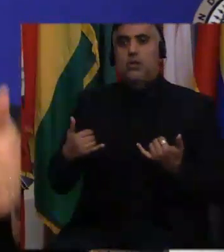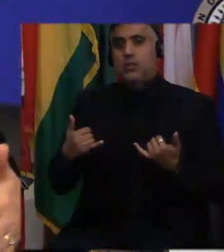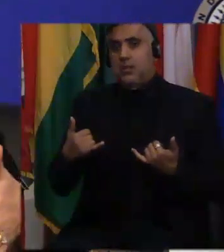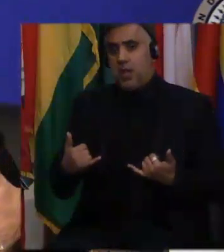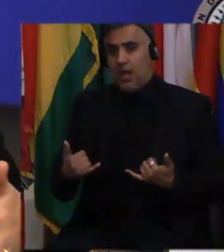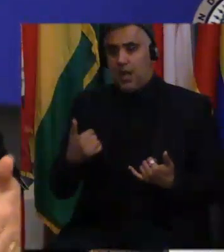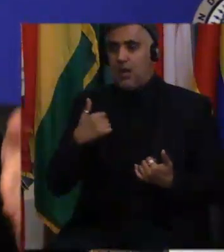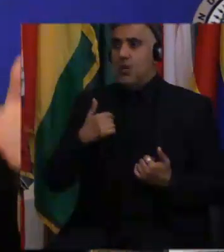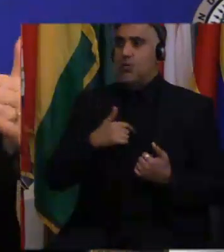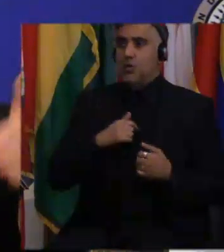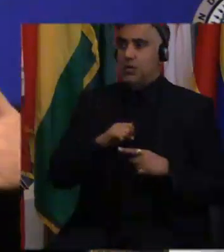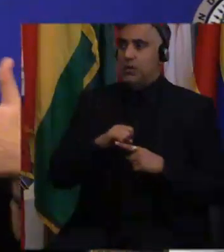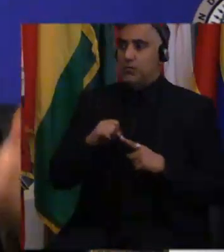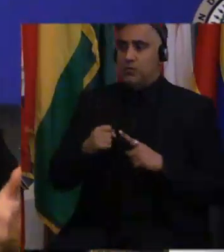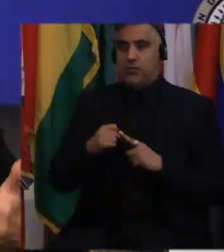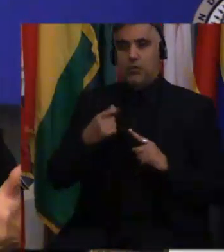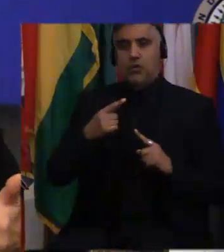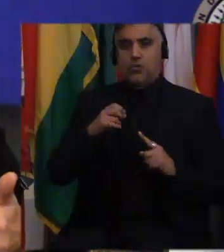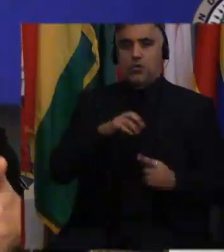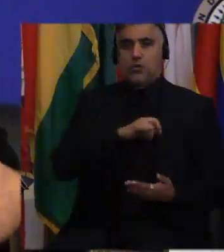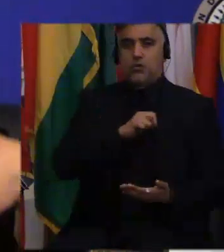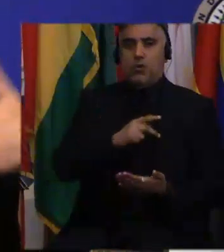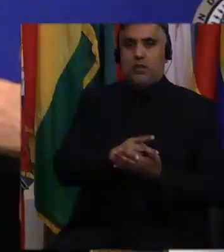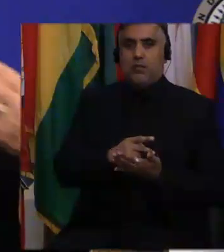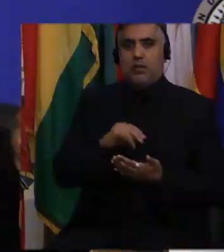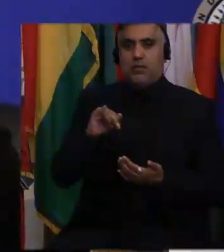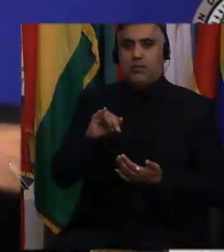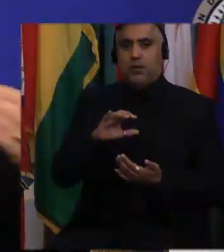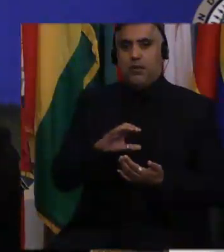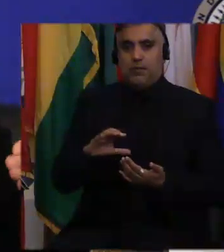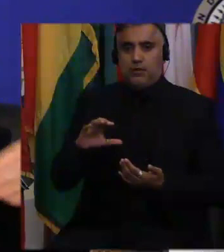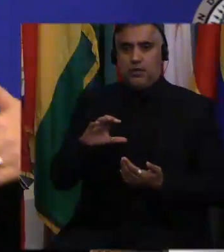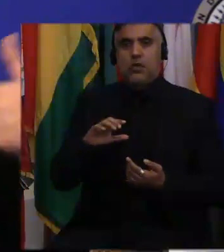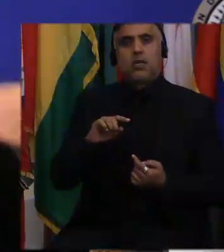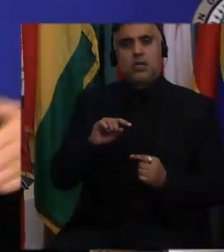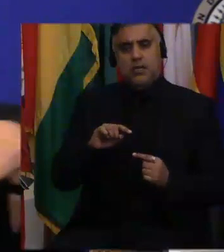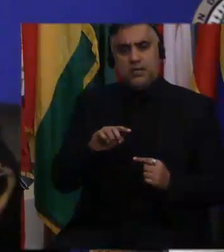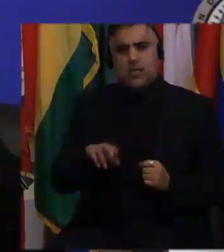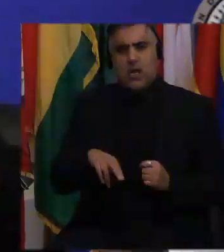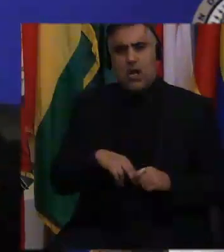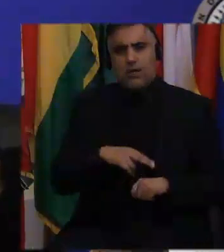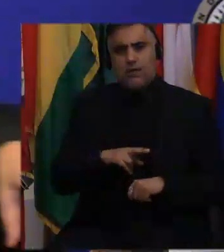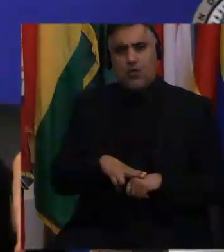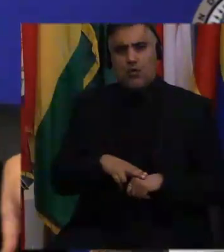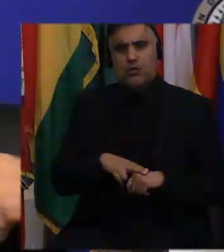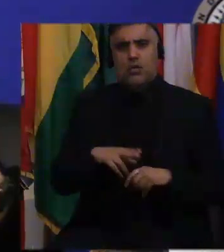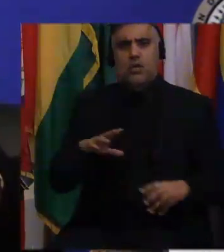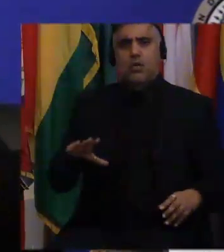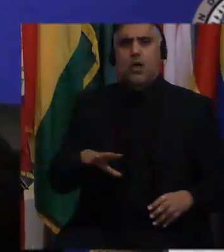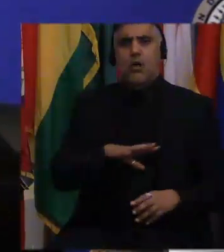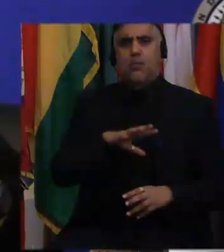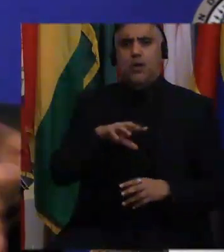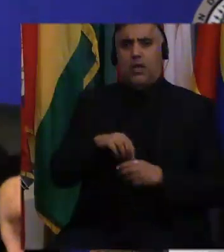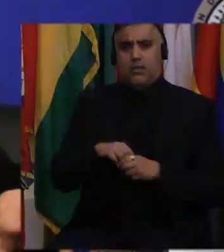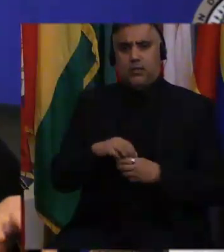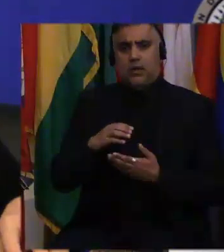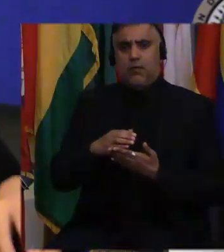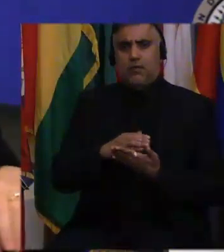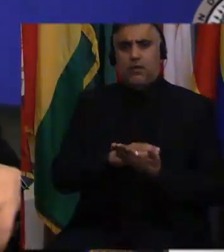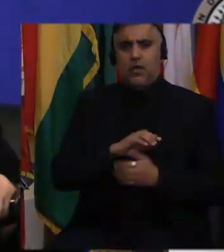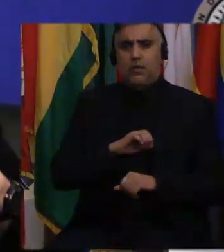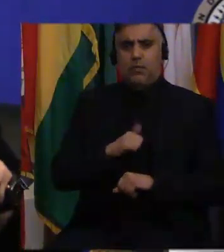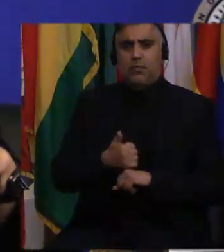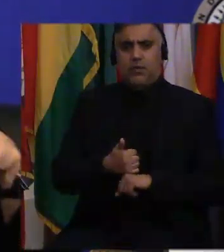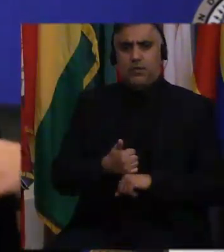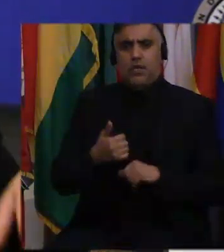Now we are in a situation where Georgia ratified the Istanbul Convention. It is, of course, a comprehensive convention, and